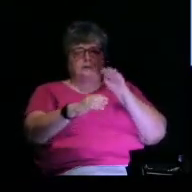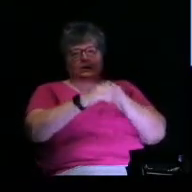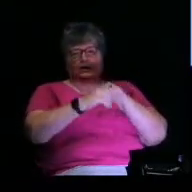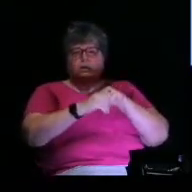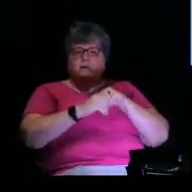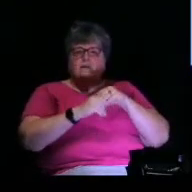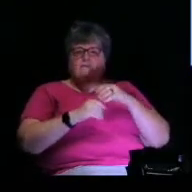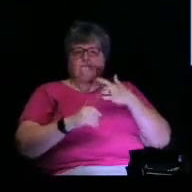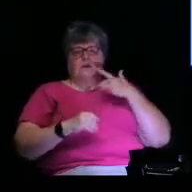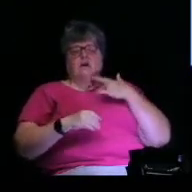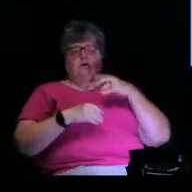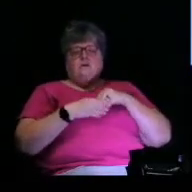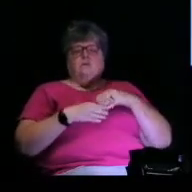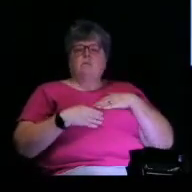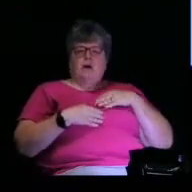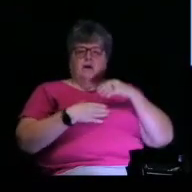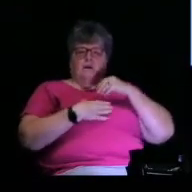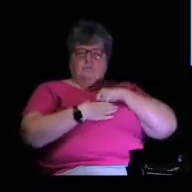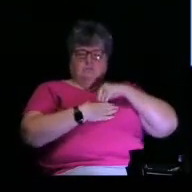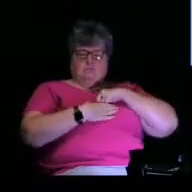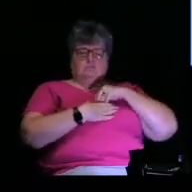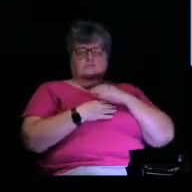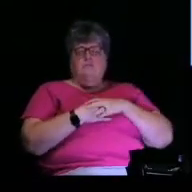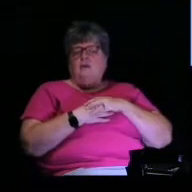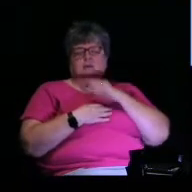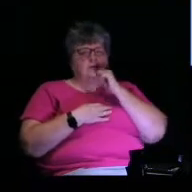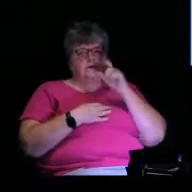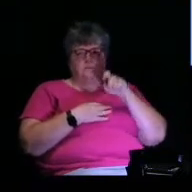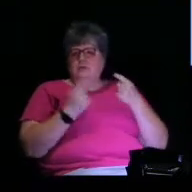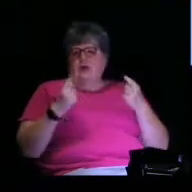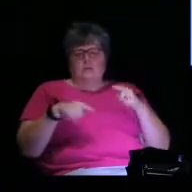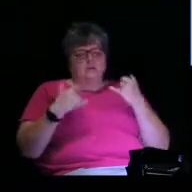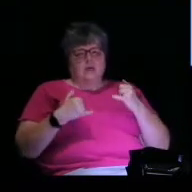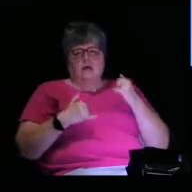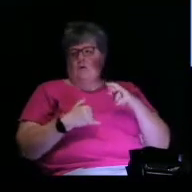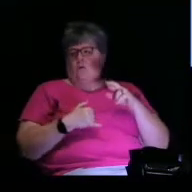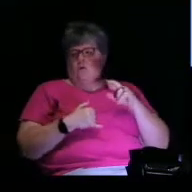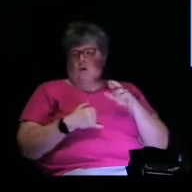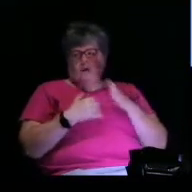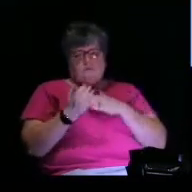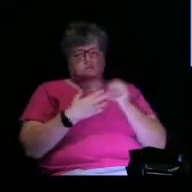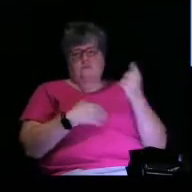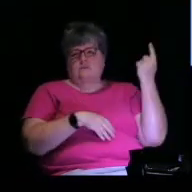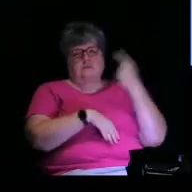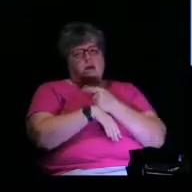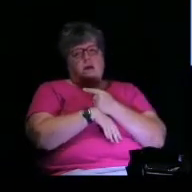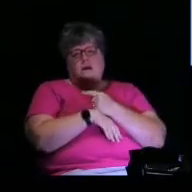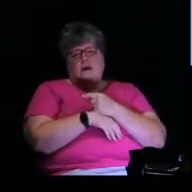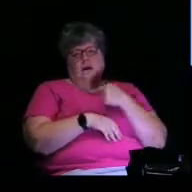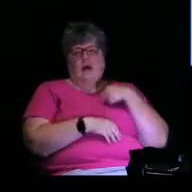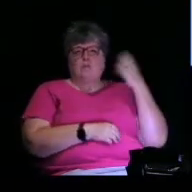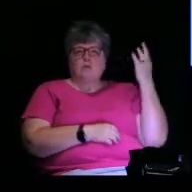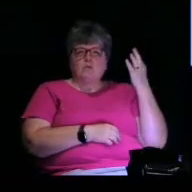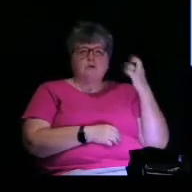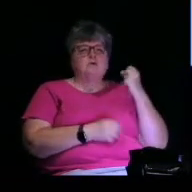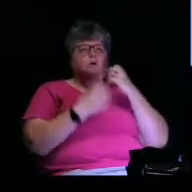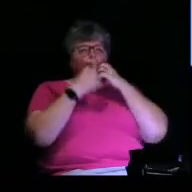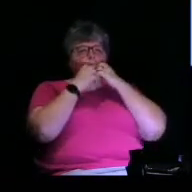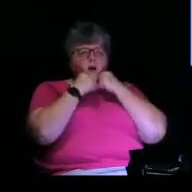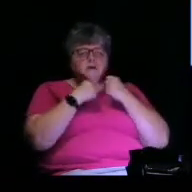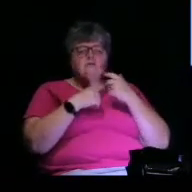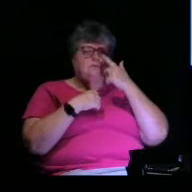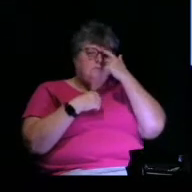my feelings, and my heart. And that's not supposed to happen today or any day. I'm preaching so passionately because so many of us are